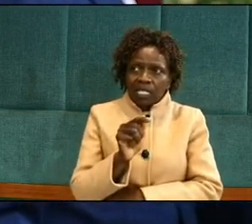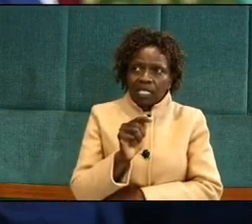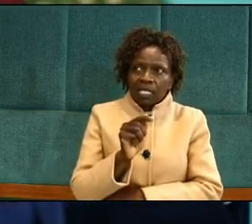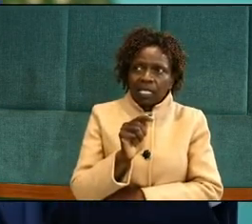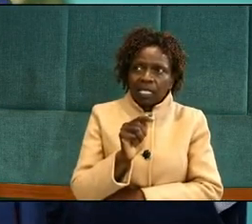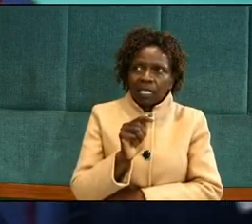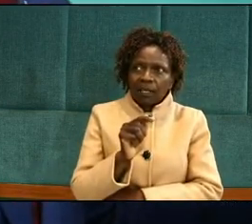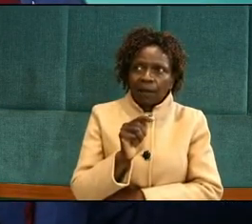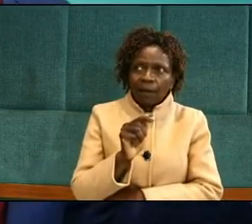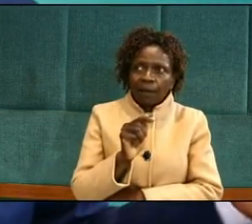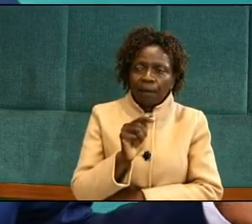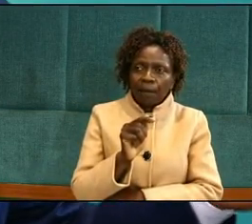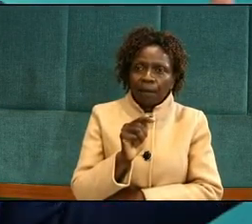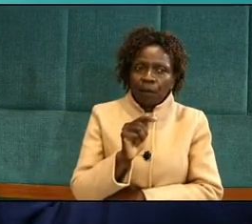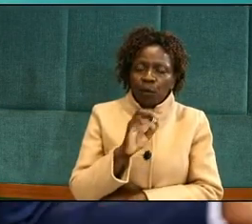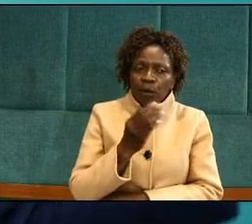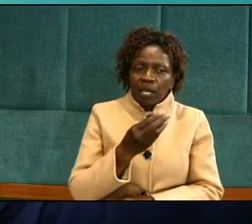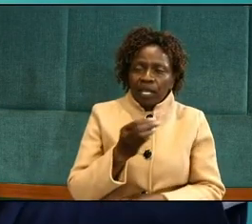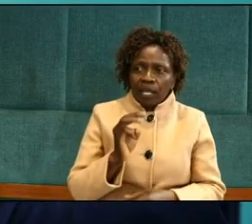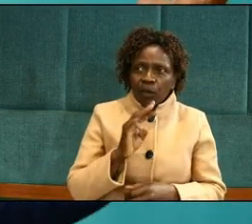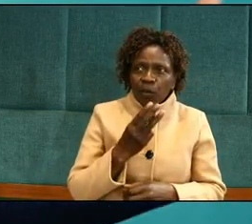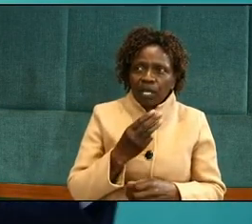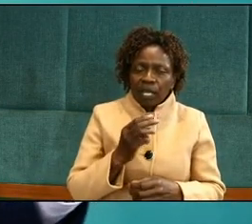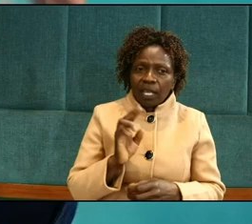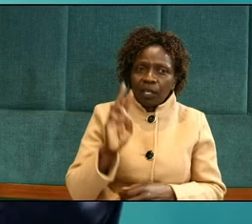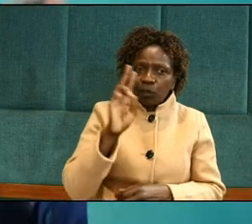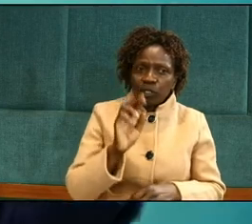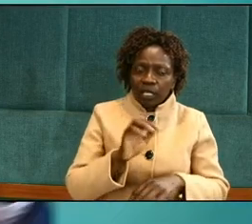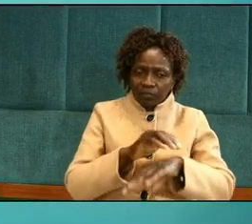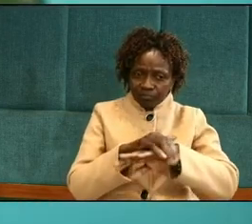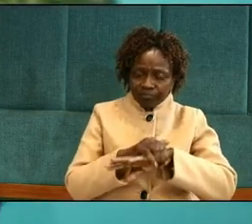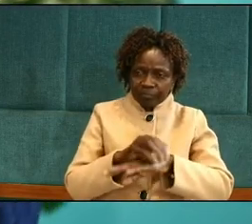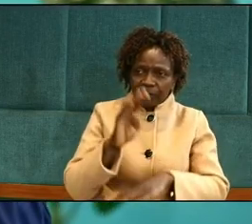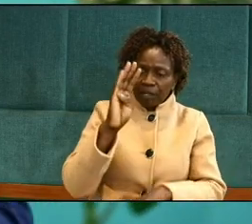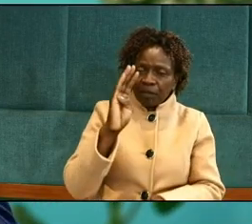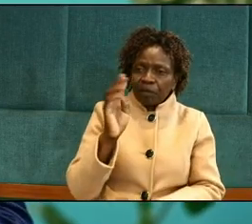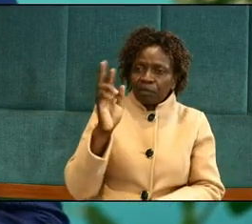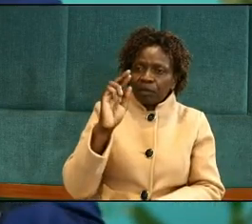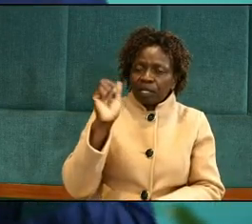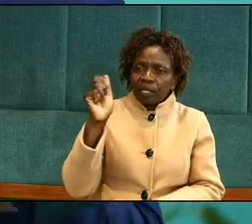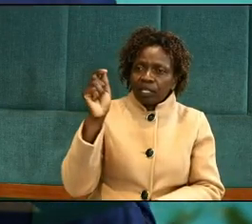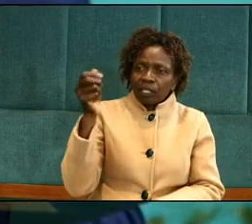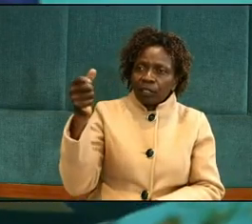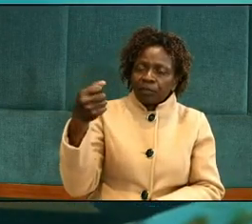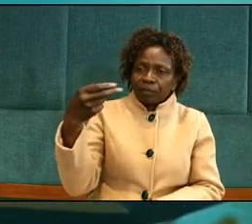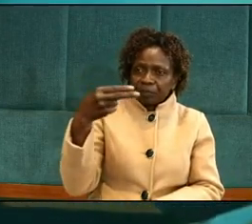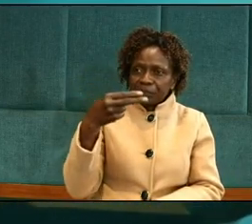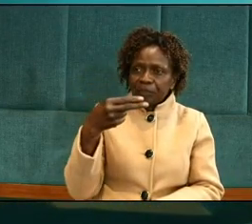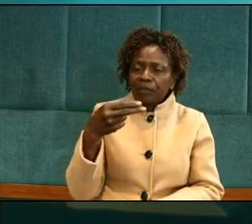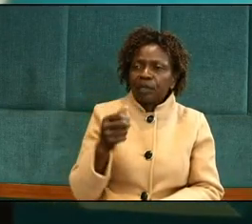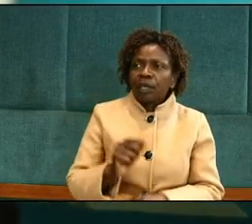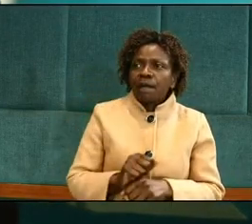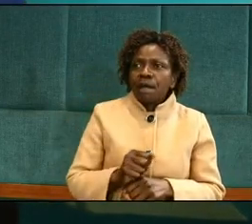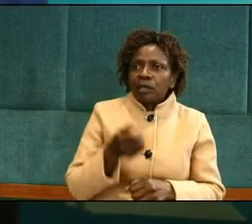Kenya, we use British law, right? Common law, yeah. So it's almost similar, minor changes